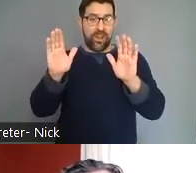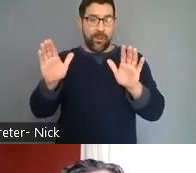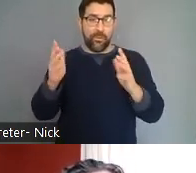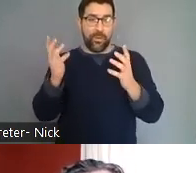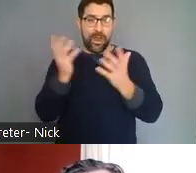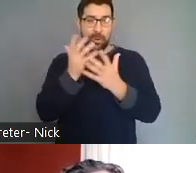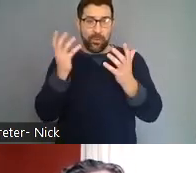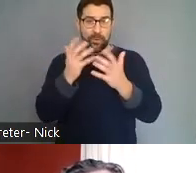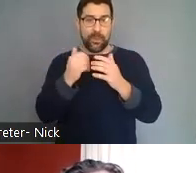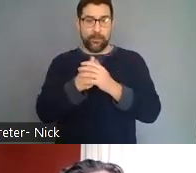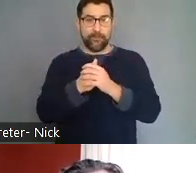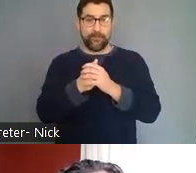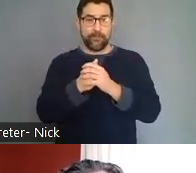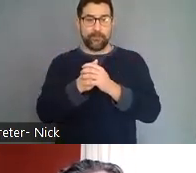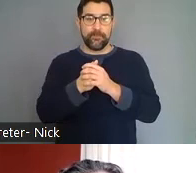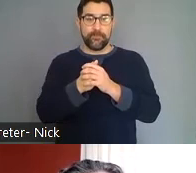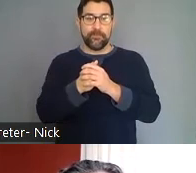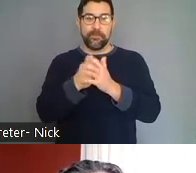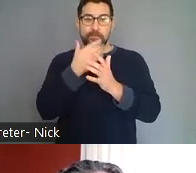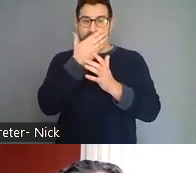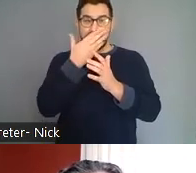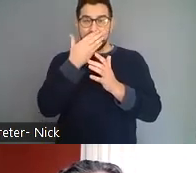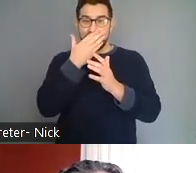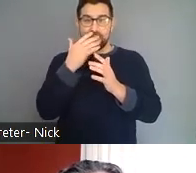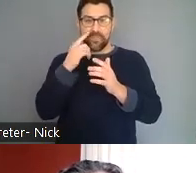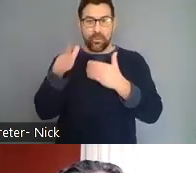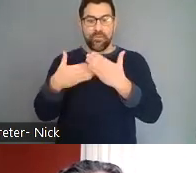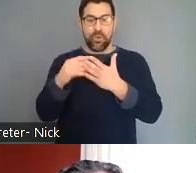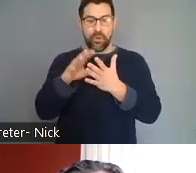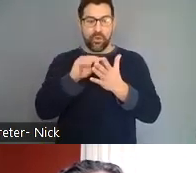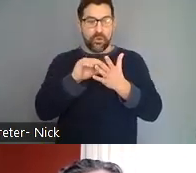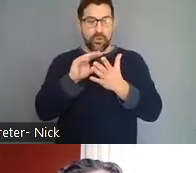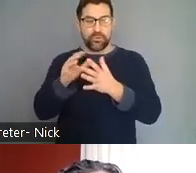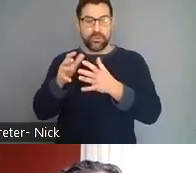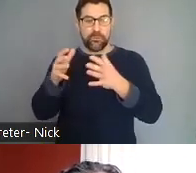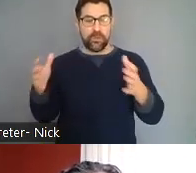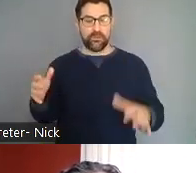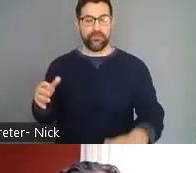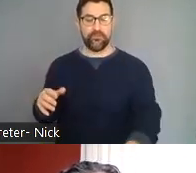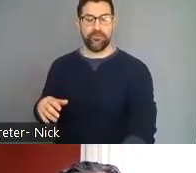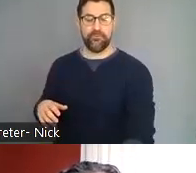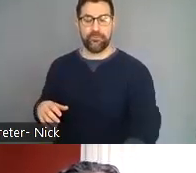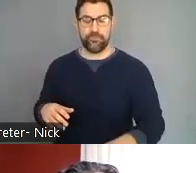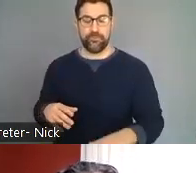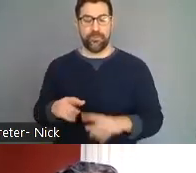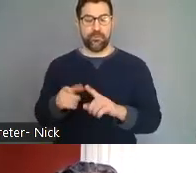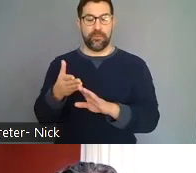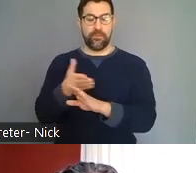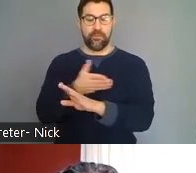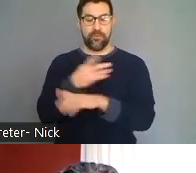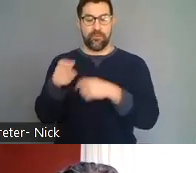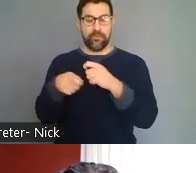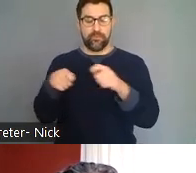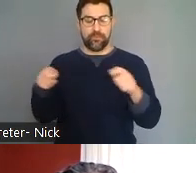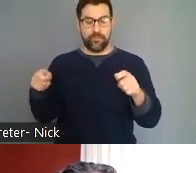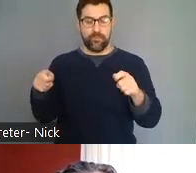in conversation with all of us. I think we've all learned so much. But before Elon concludes us, I just want you